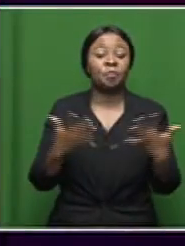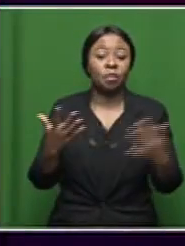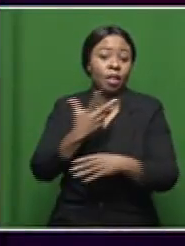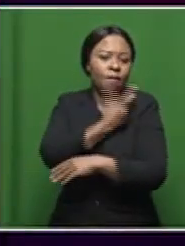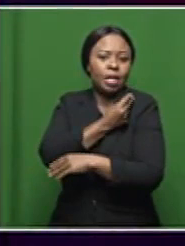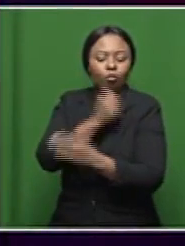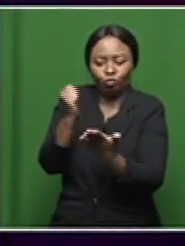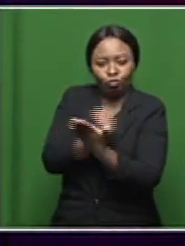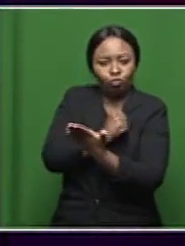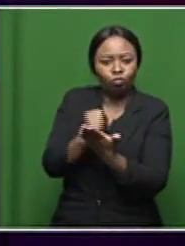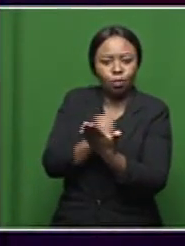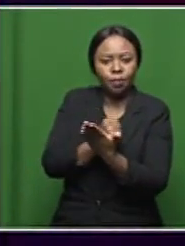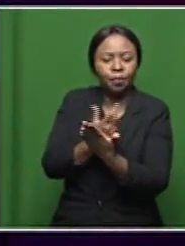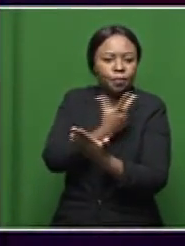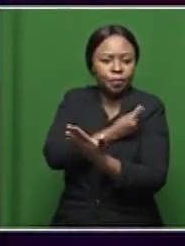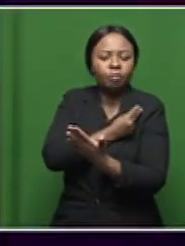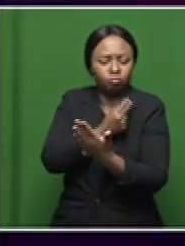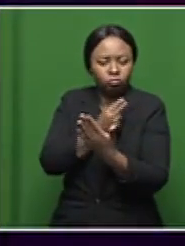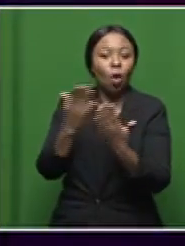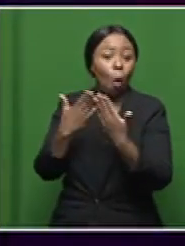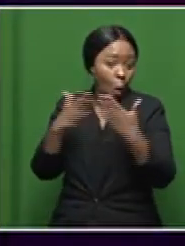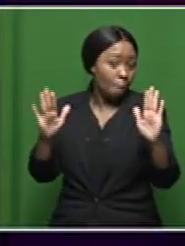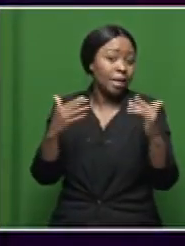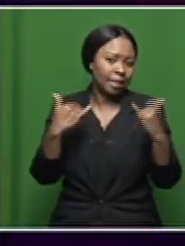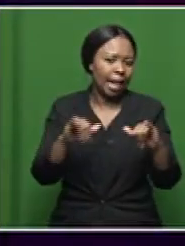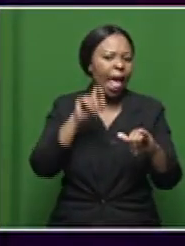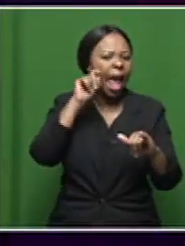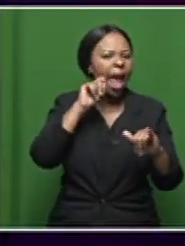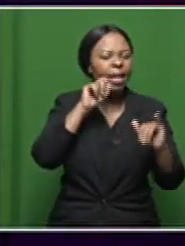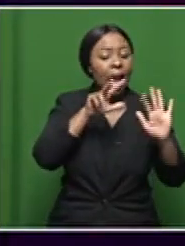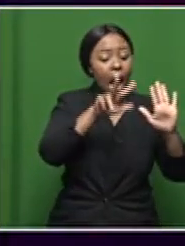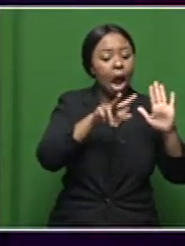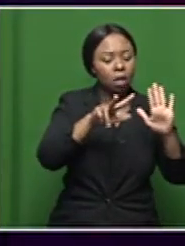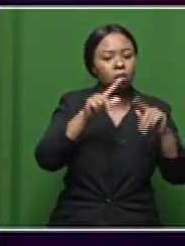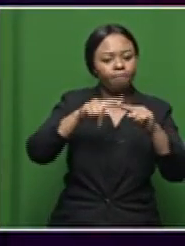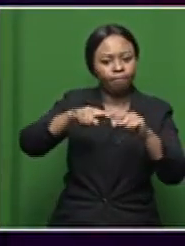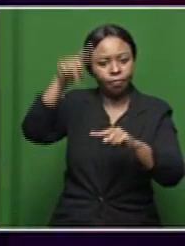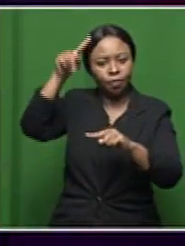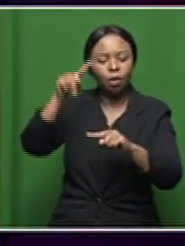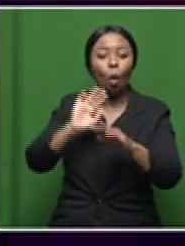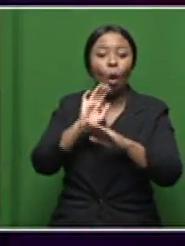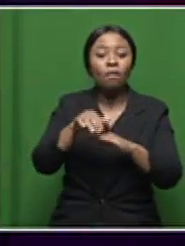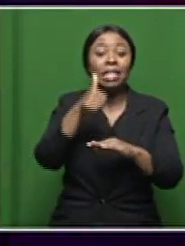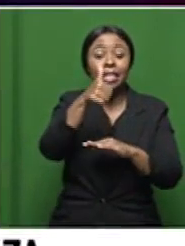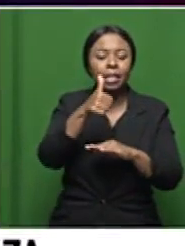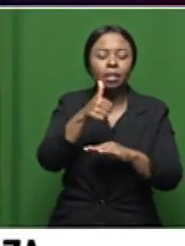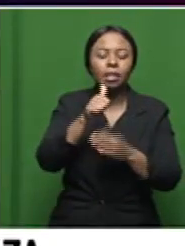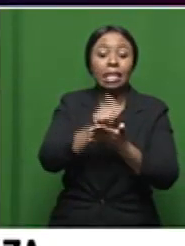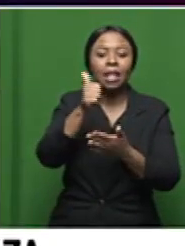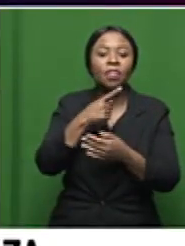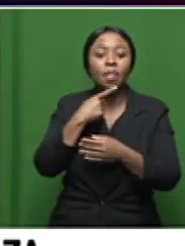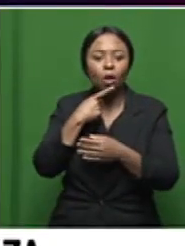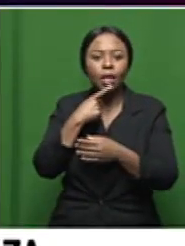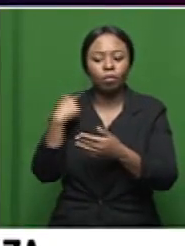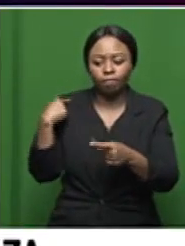Vaccine registration and inoculation is still open for those ages 18 and over 16,000 people have been vaccinated